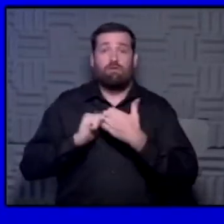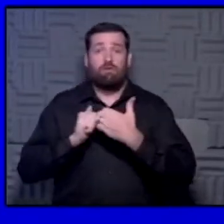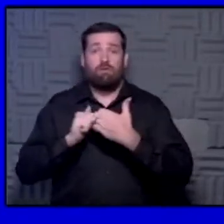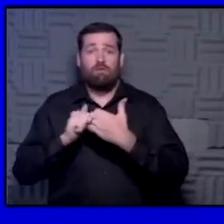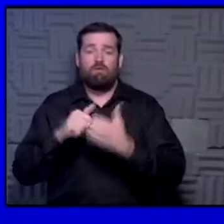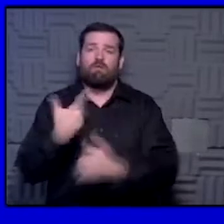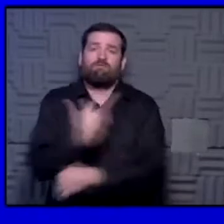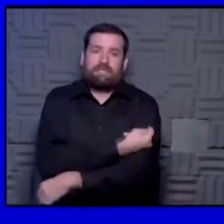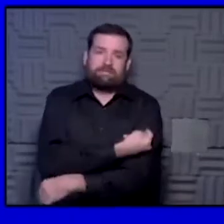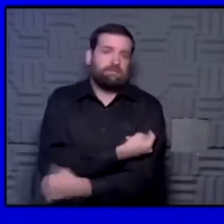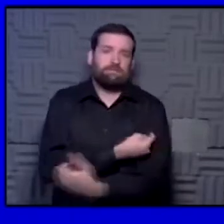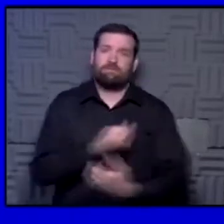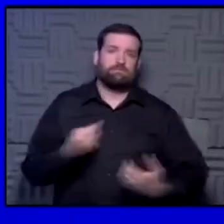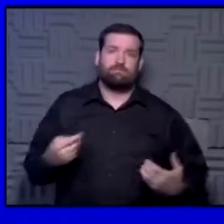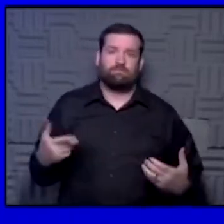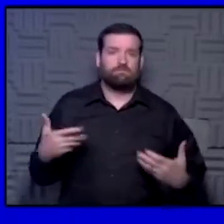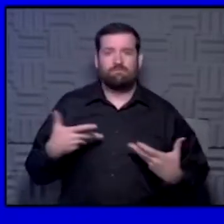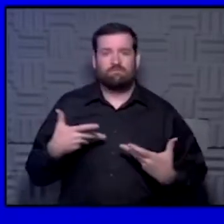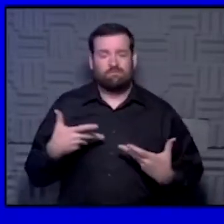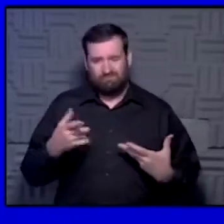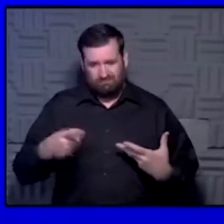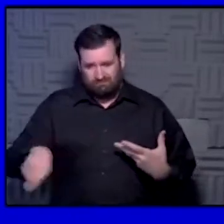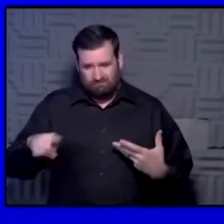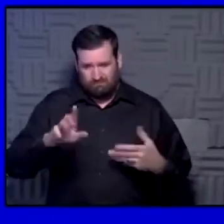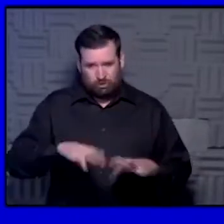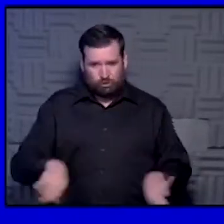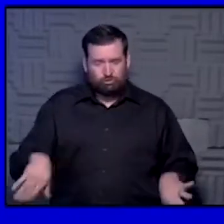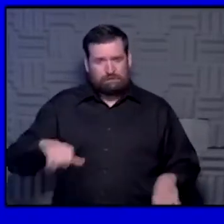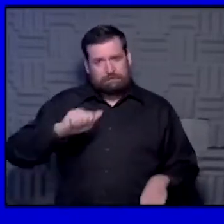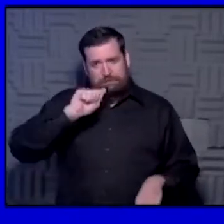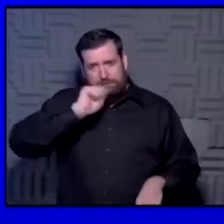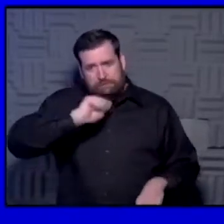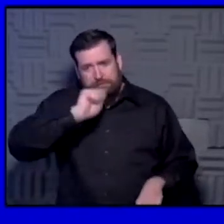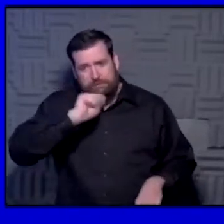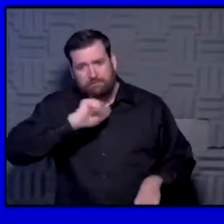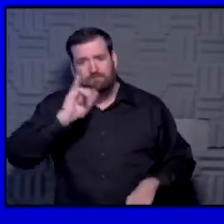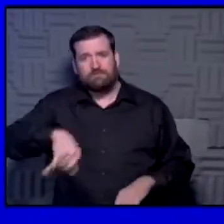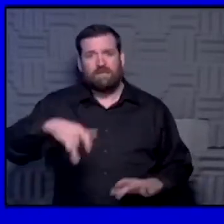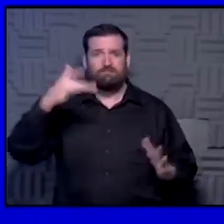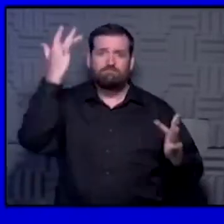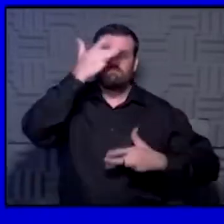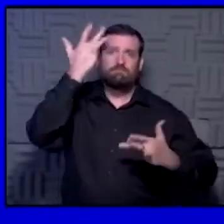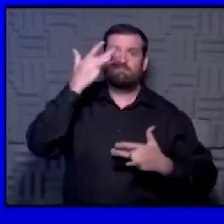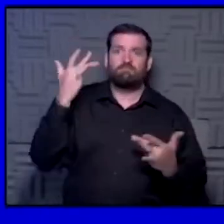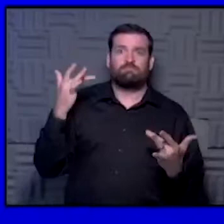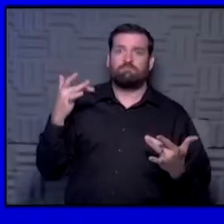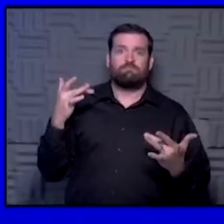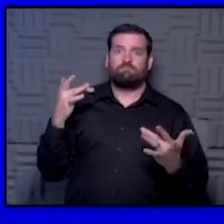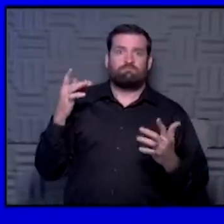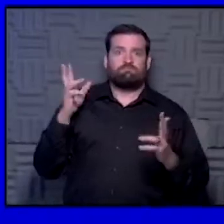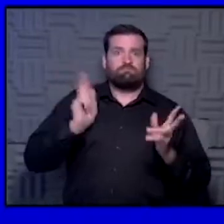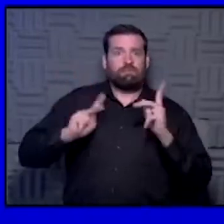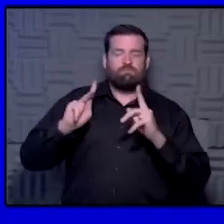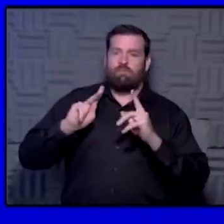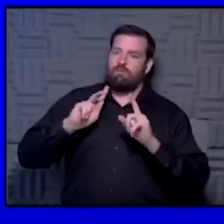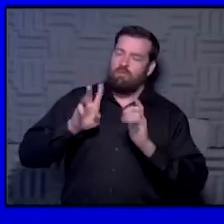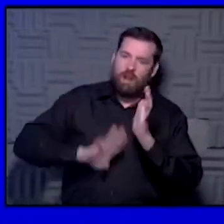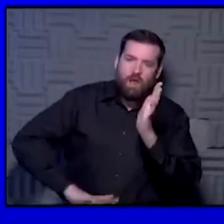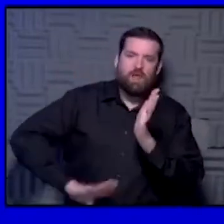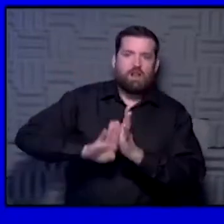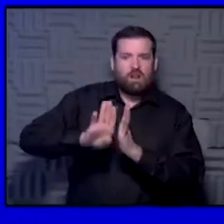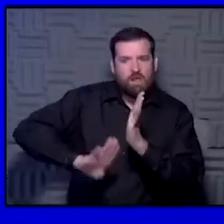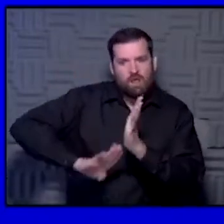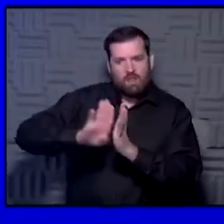vaccines, because you don't want them to suffer through those illnesses that everybody works so hard to develop these vaccines